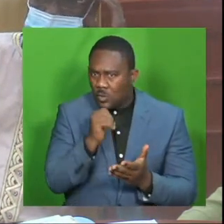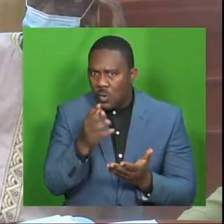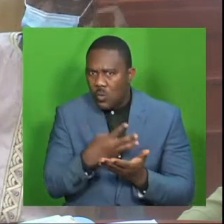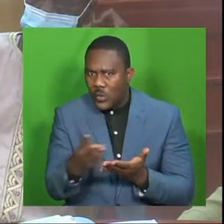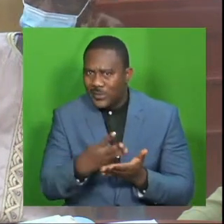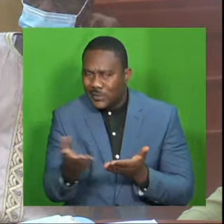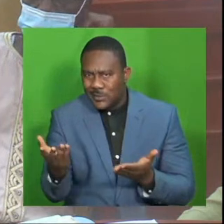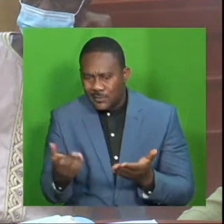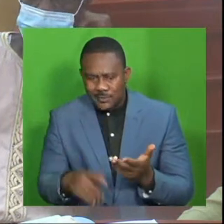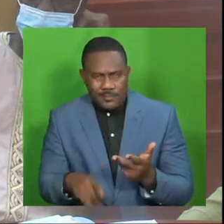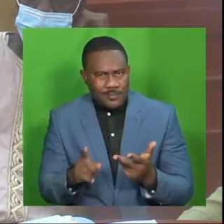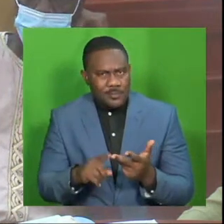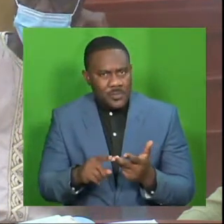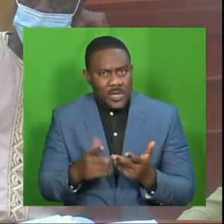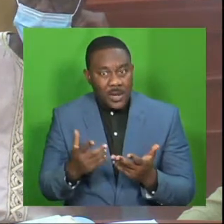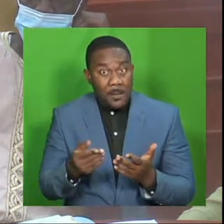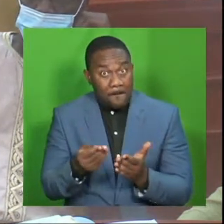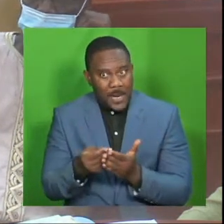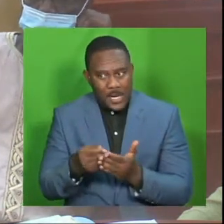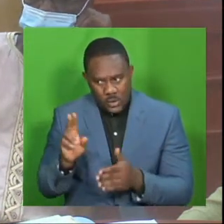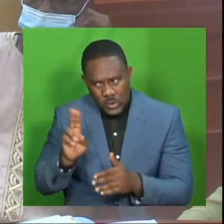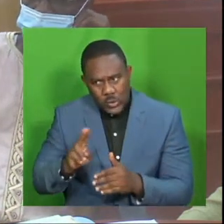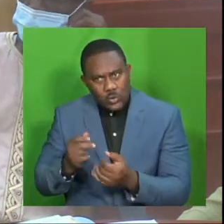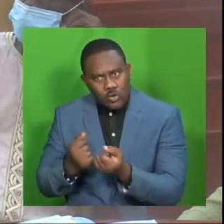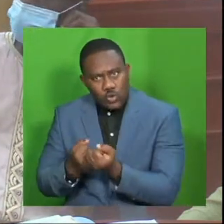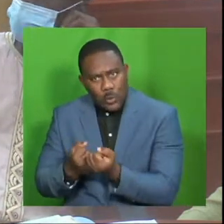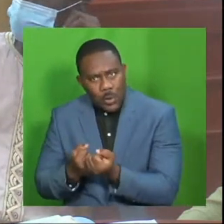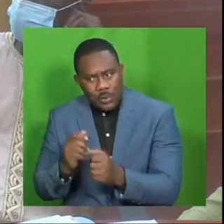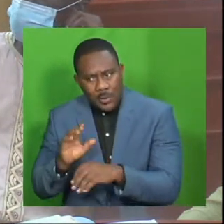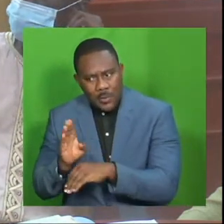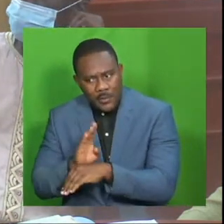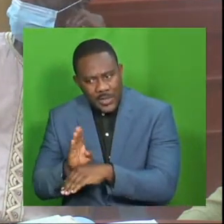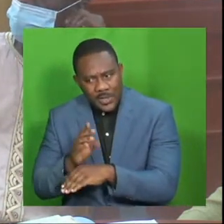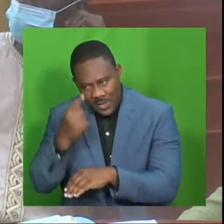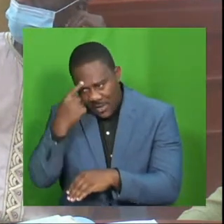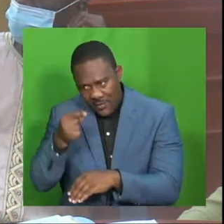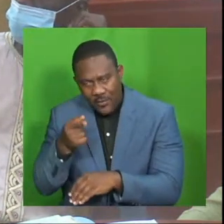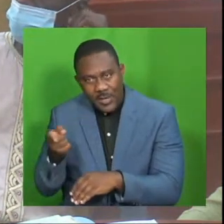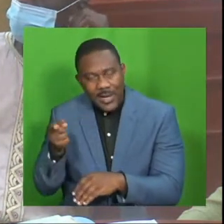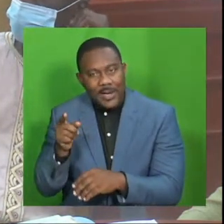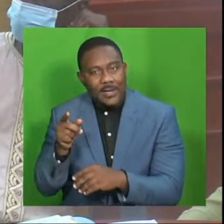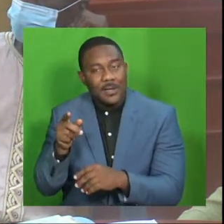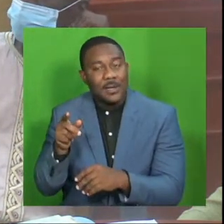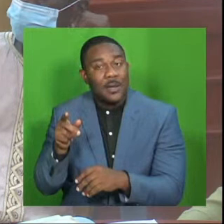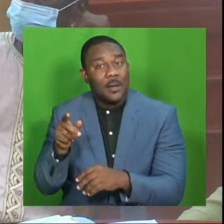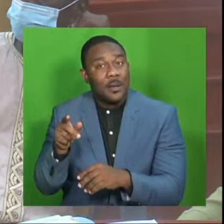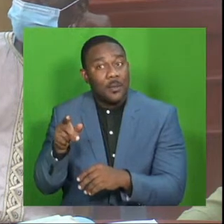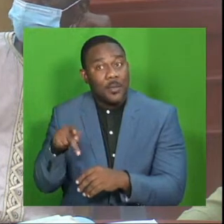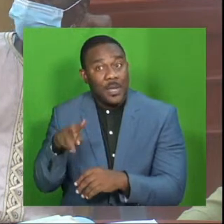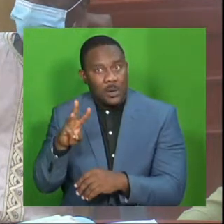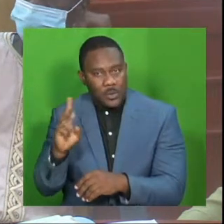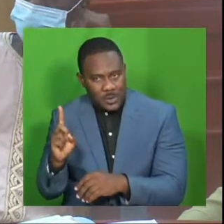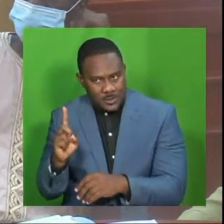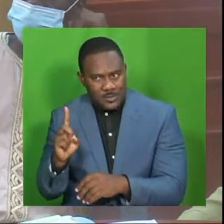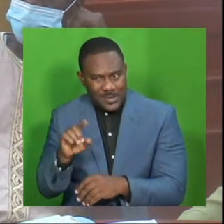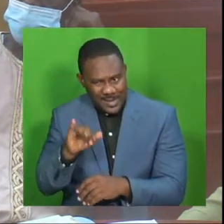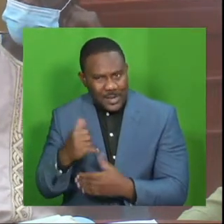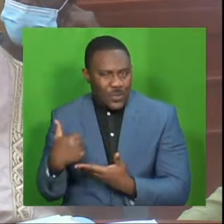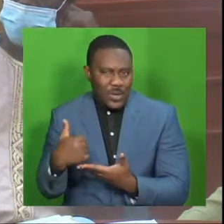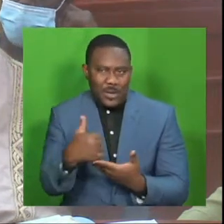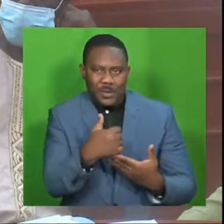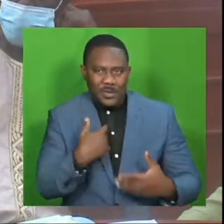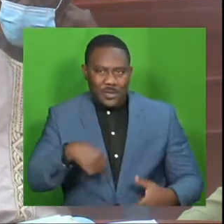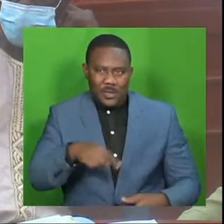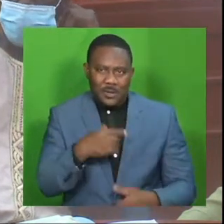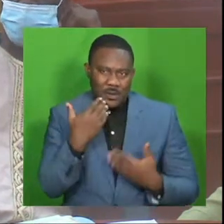money is used to establish them so that they can survive on this money for long. That will help us all as a country. Mr. Speaker, I